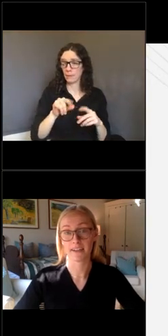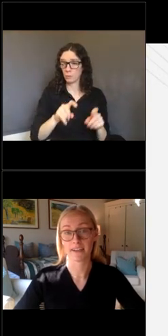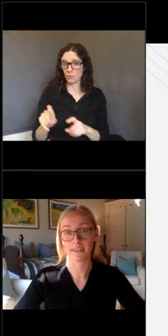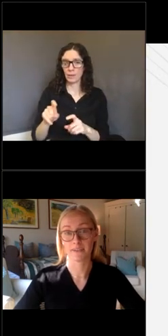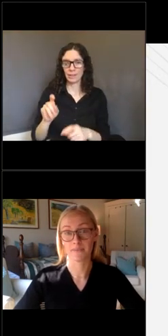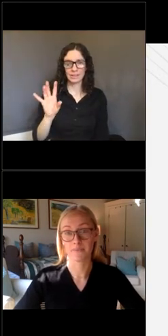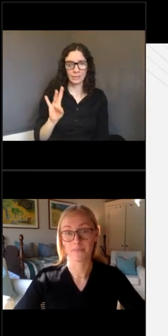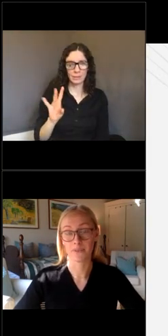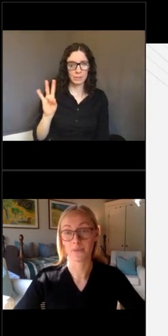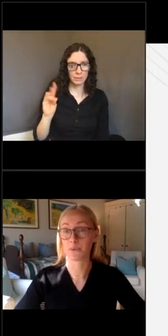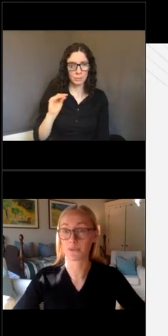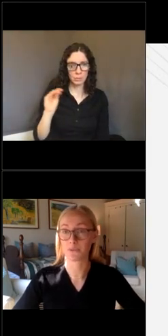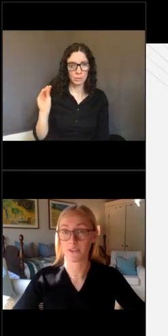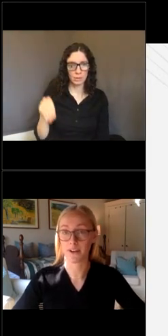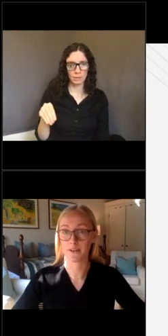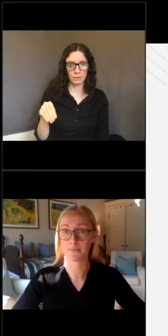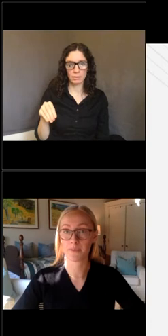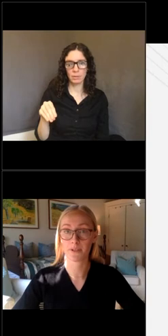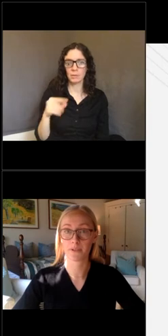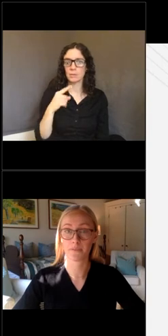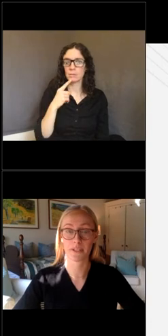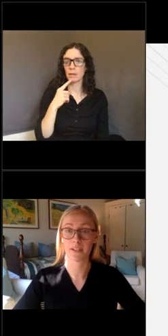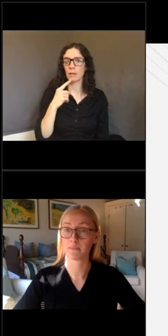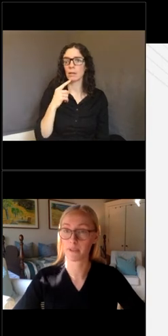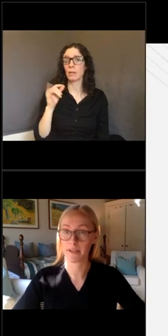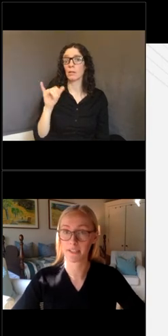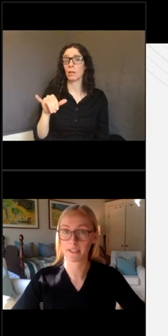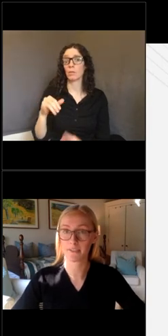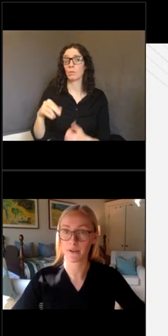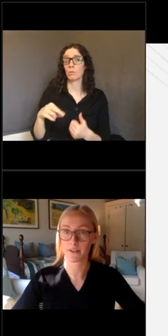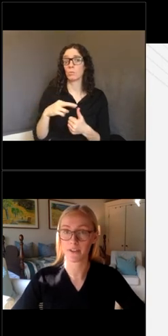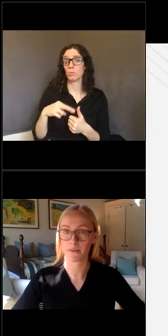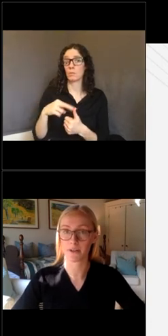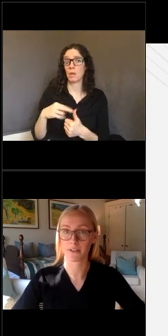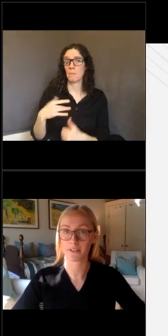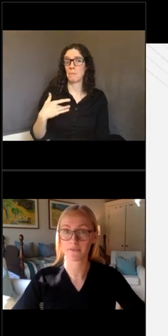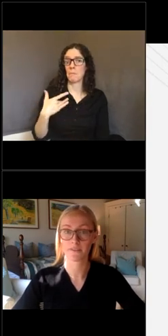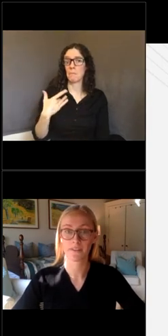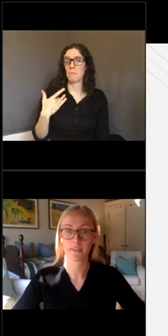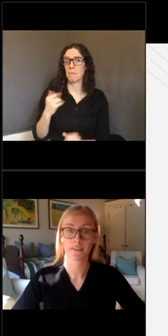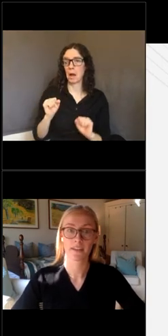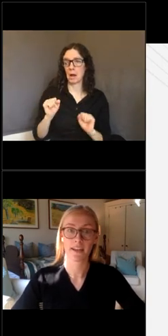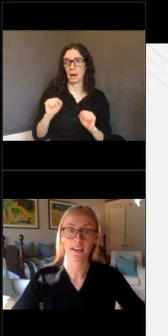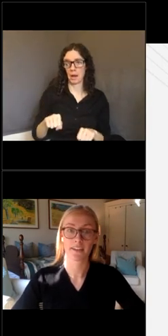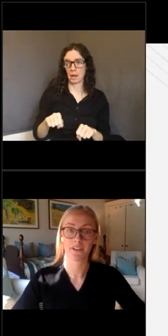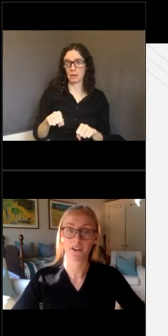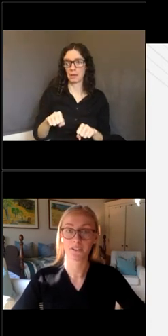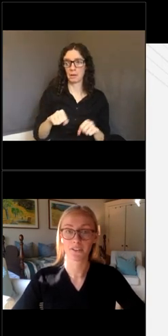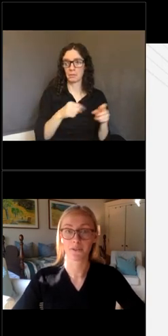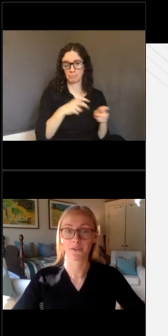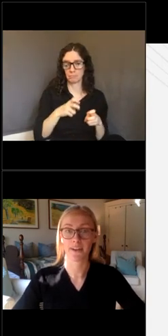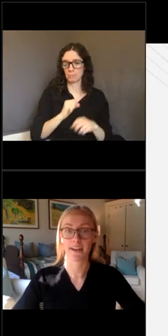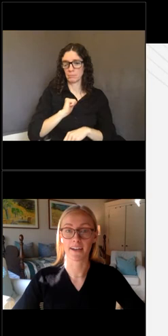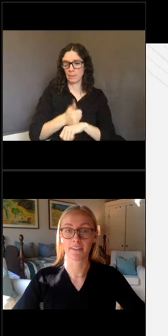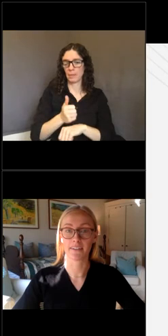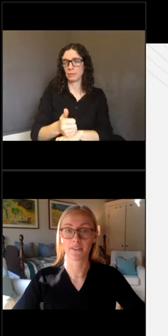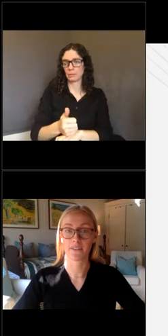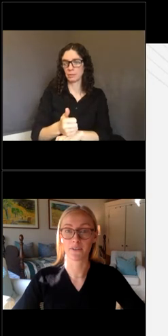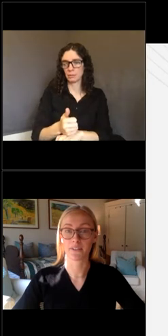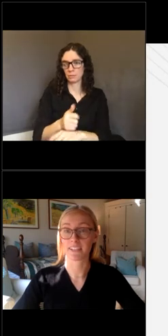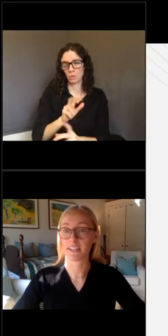that the rules of thumb could be implemented where they work, and also